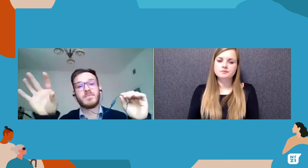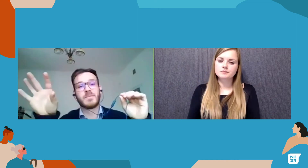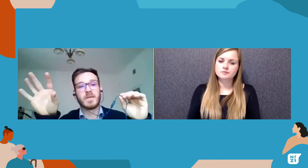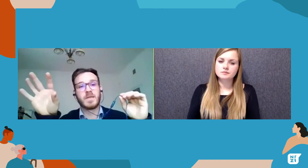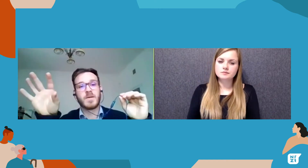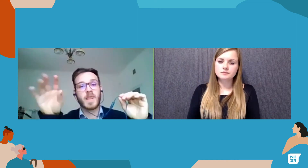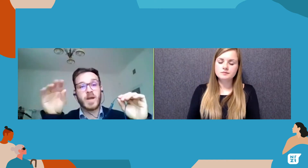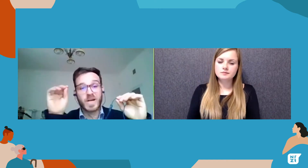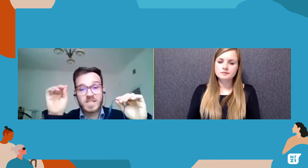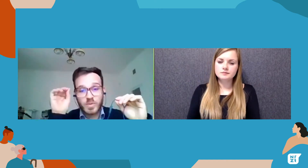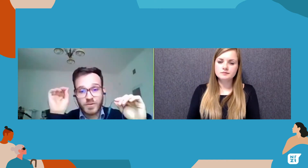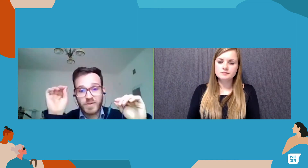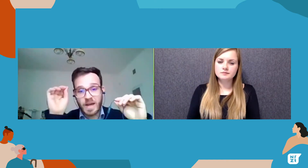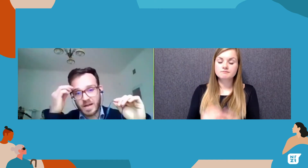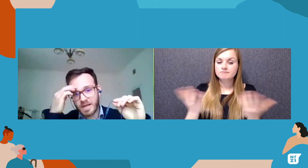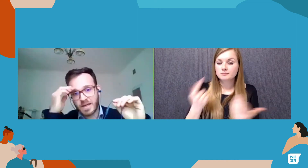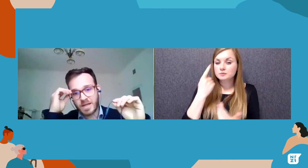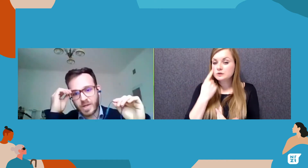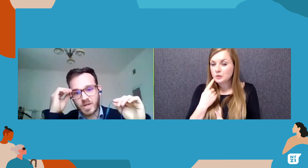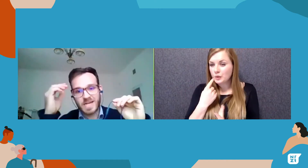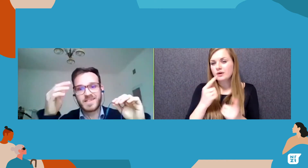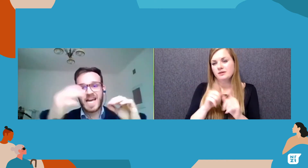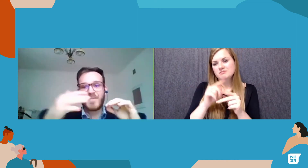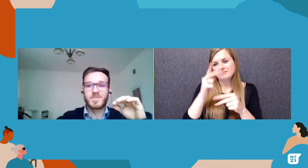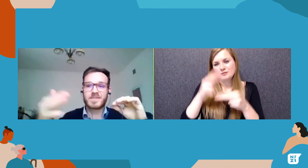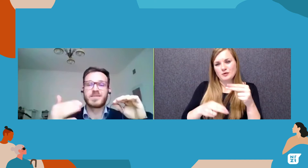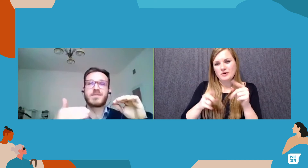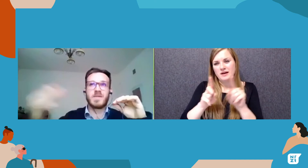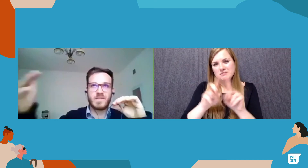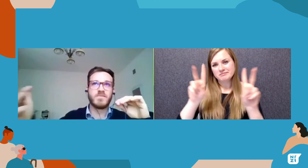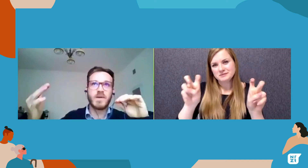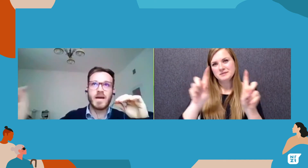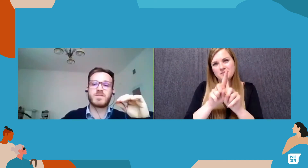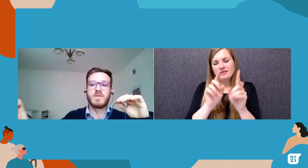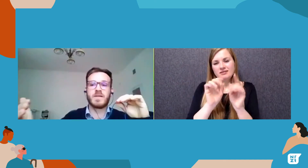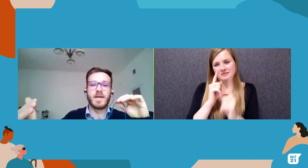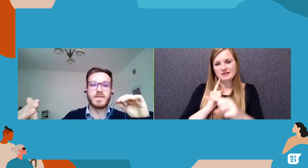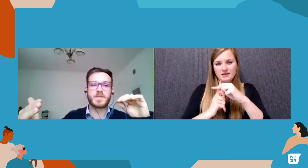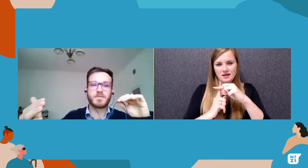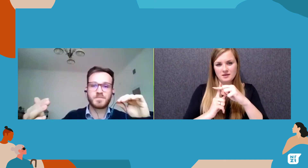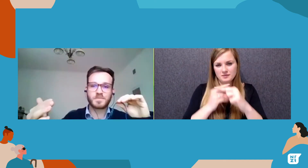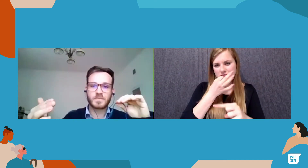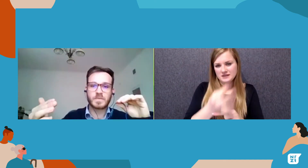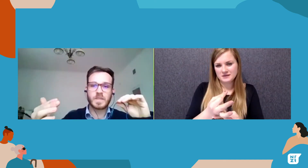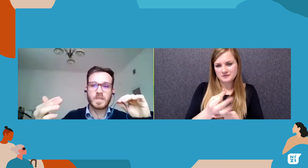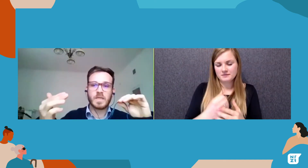and data. And one has to be fair and recognize the time lapse since the acts of the